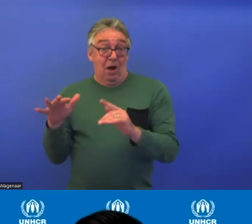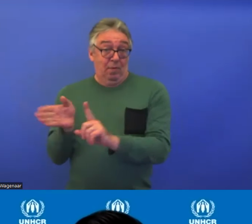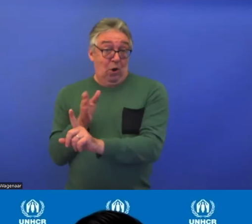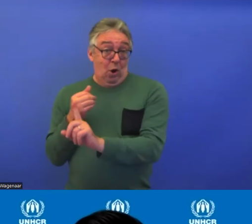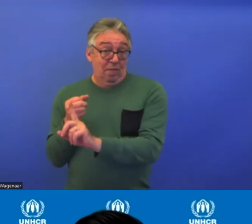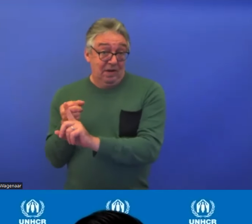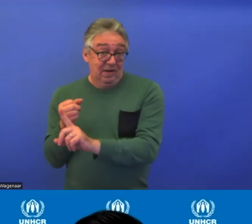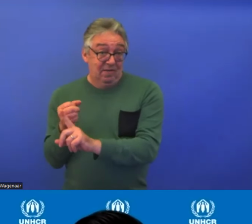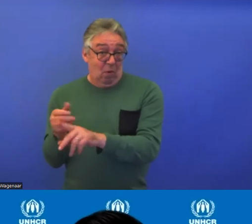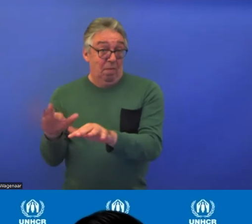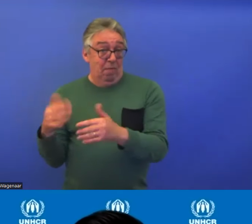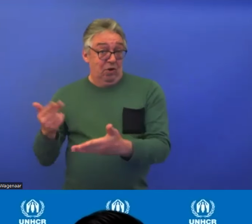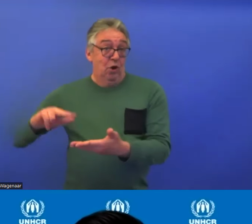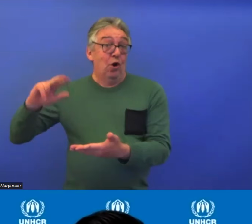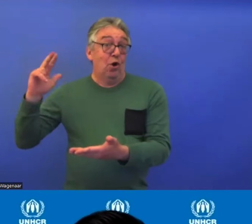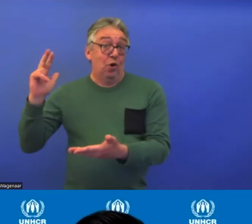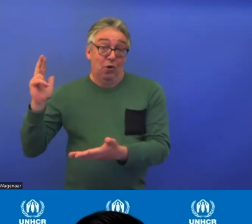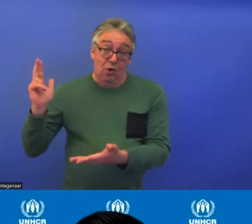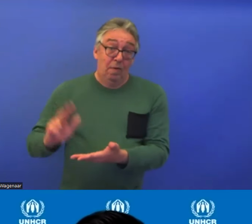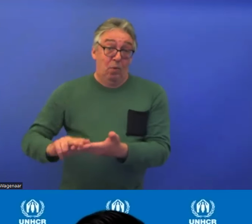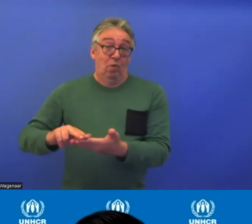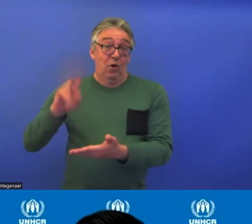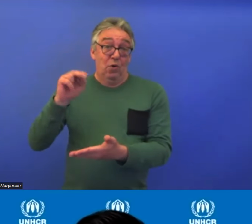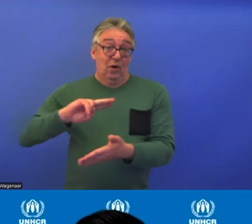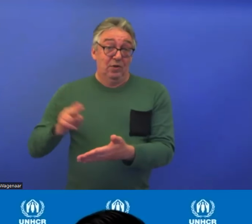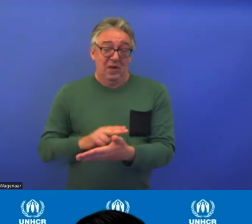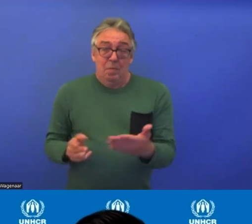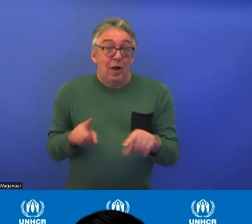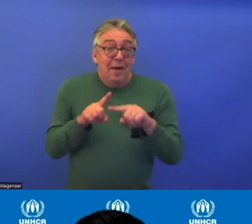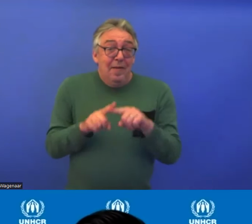the decision, approve the treaty. But I mean,